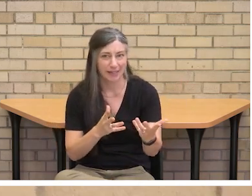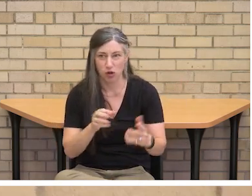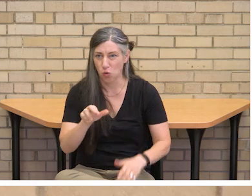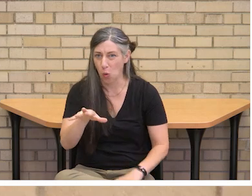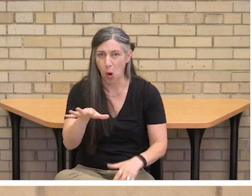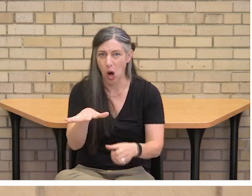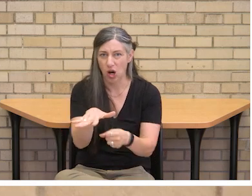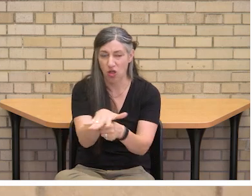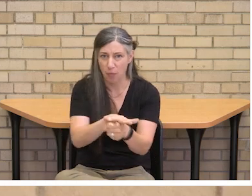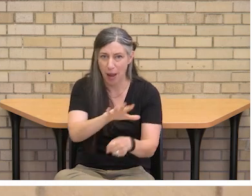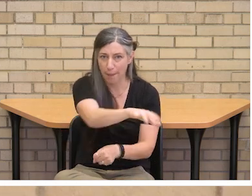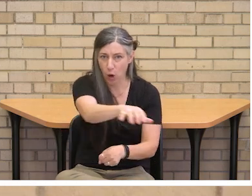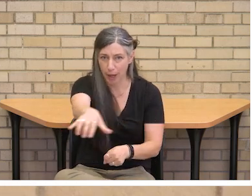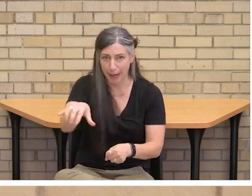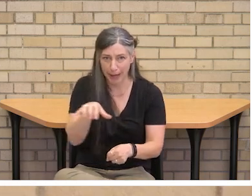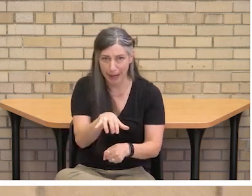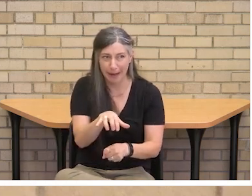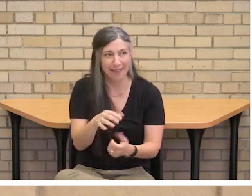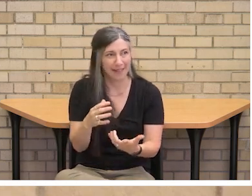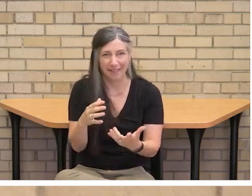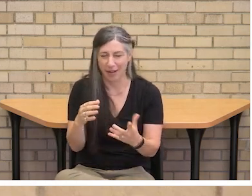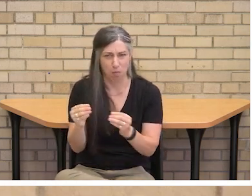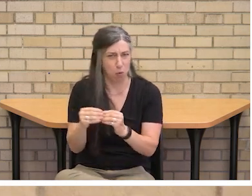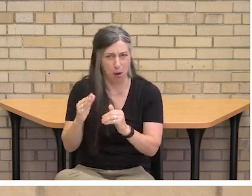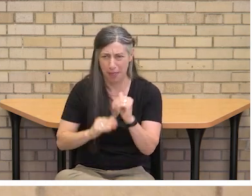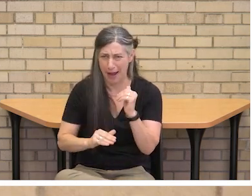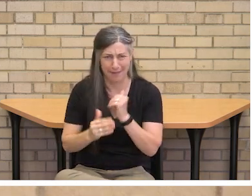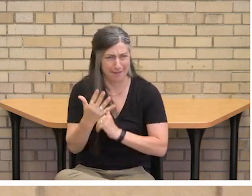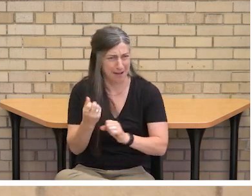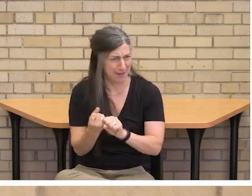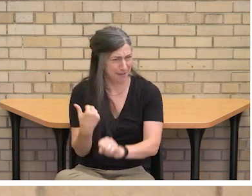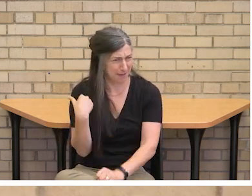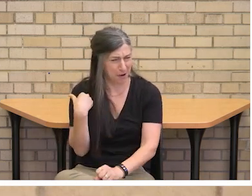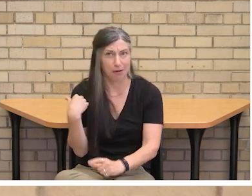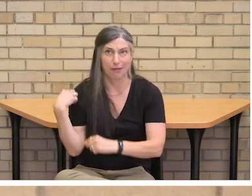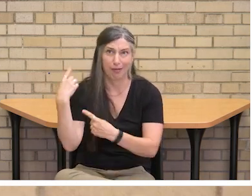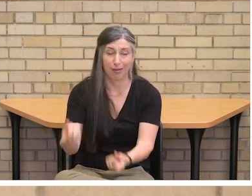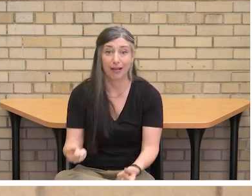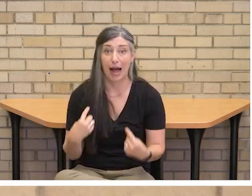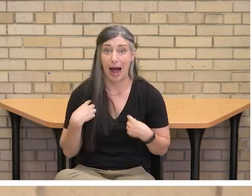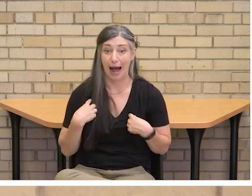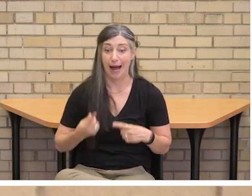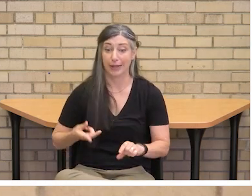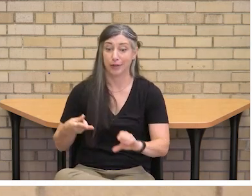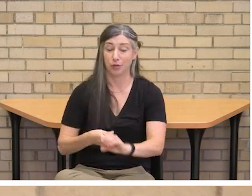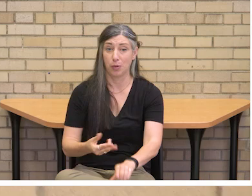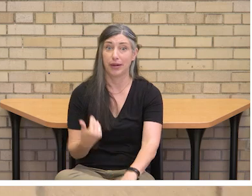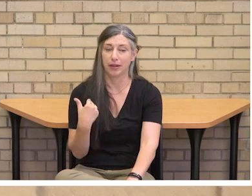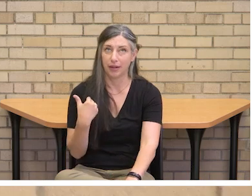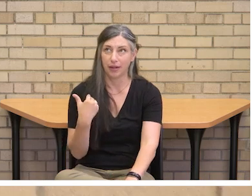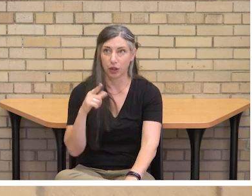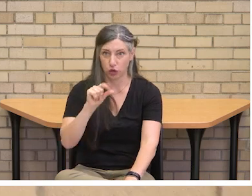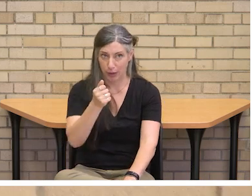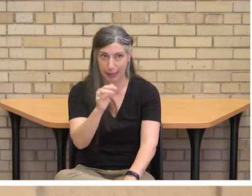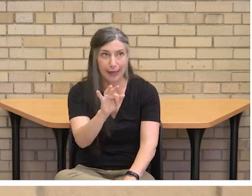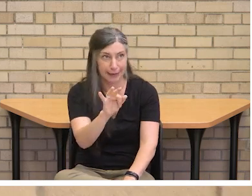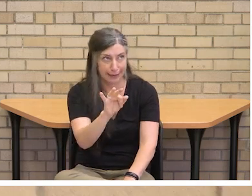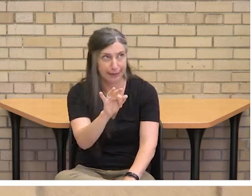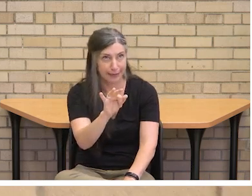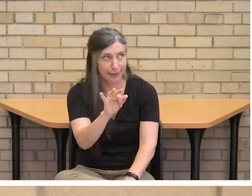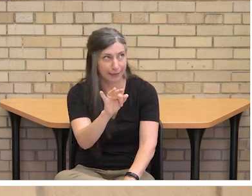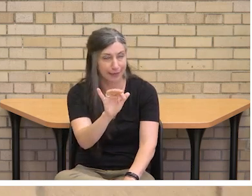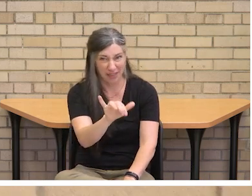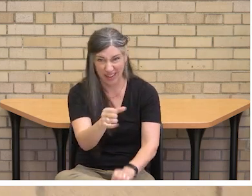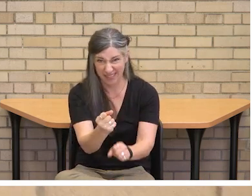it impacts for way longer than that. But so I came into this in 2019. We were kicking